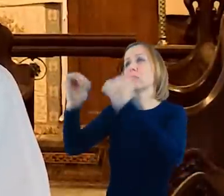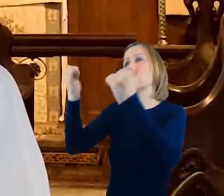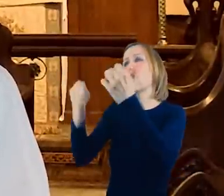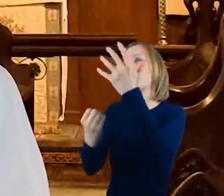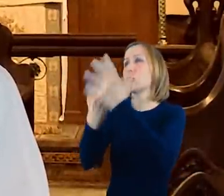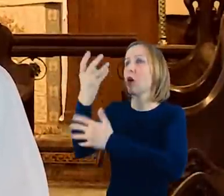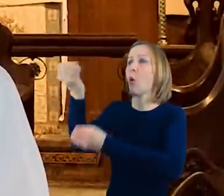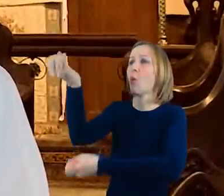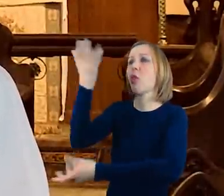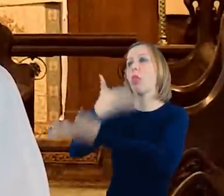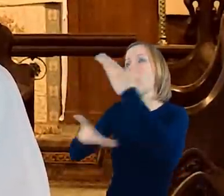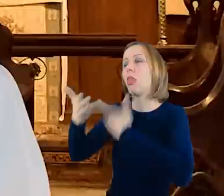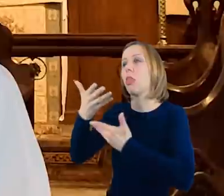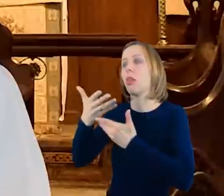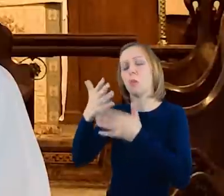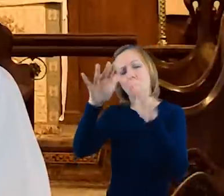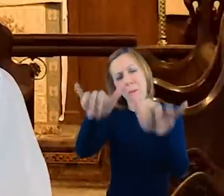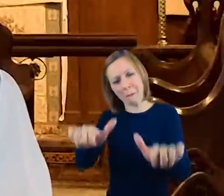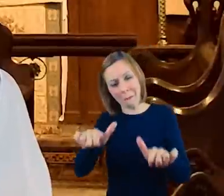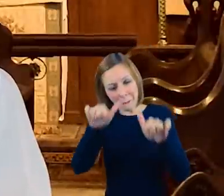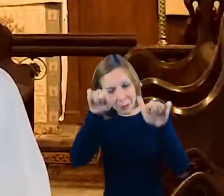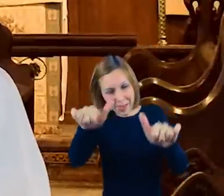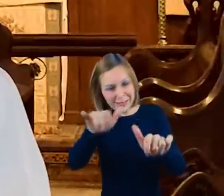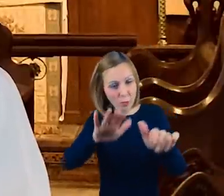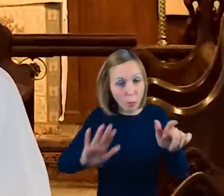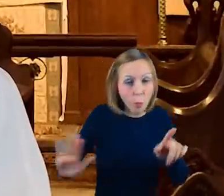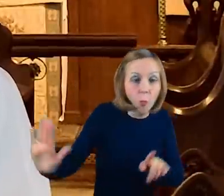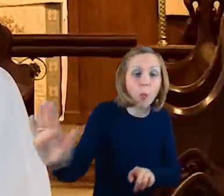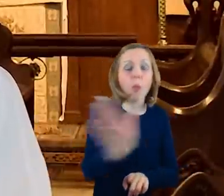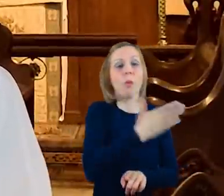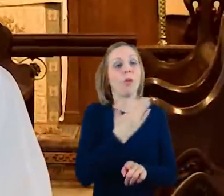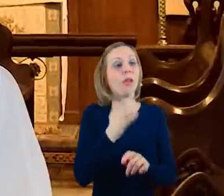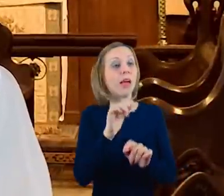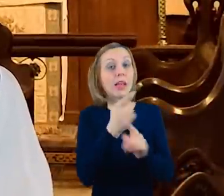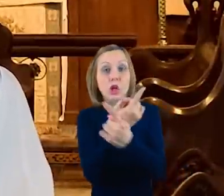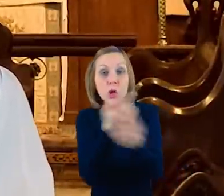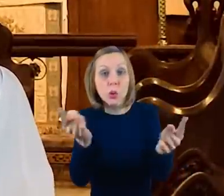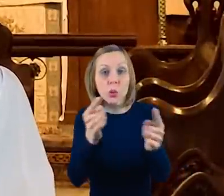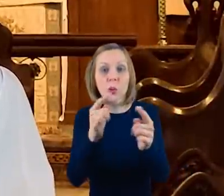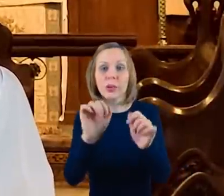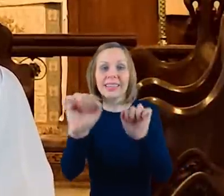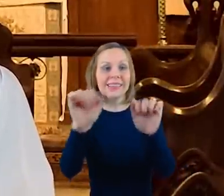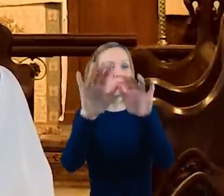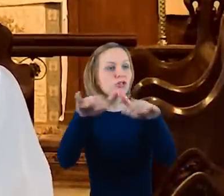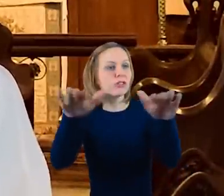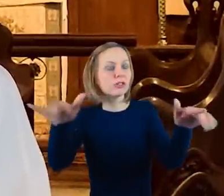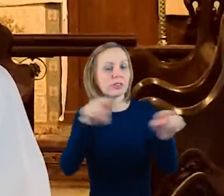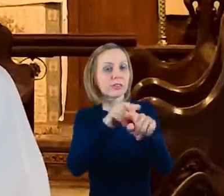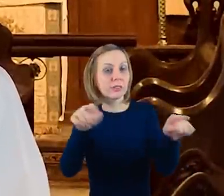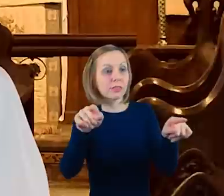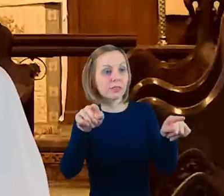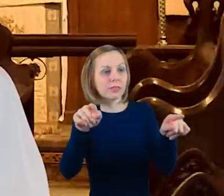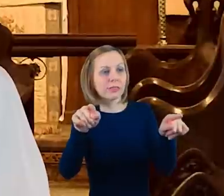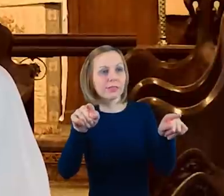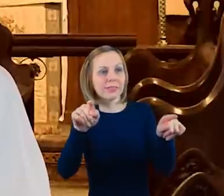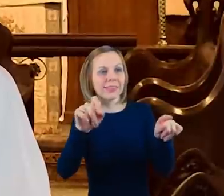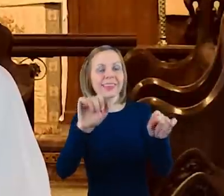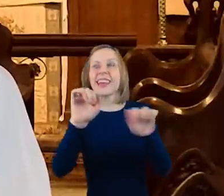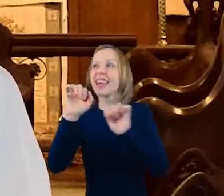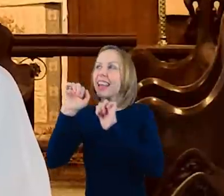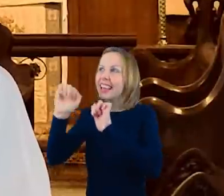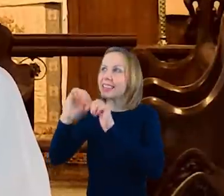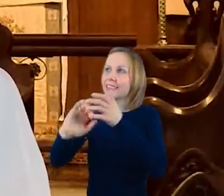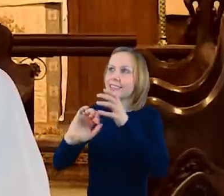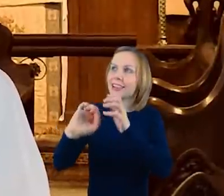upon all things created and upon you, his children, that you may use his gifts to his glory and